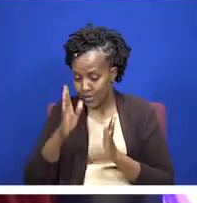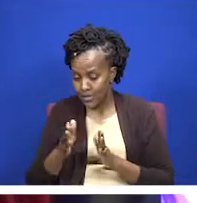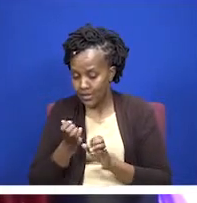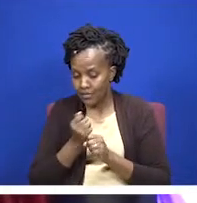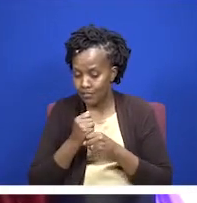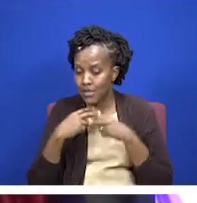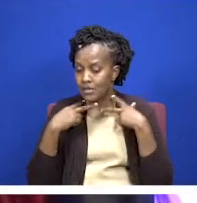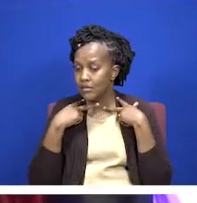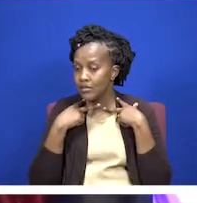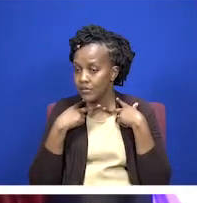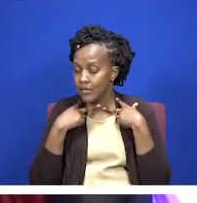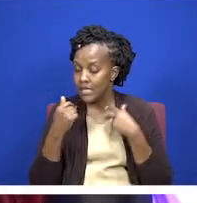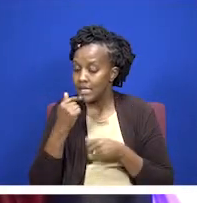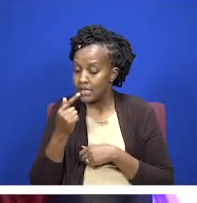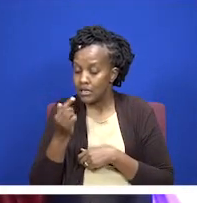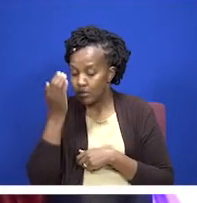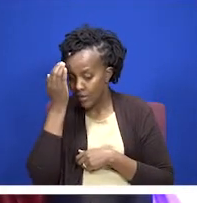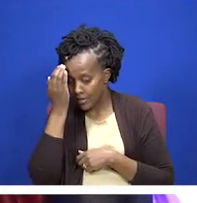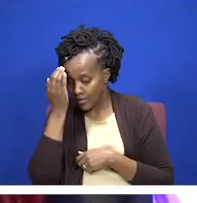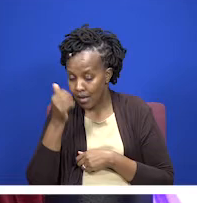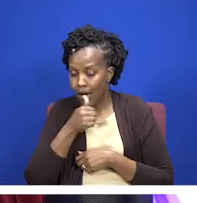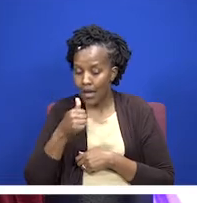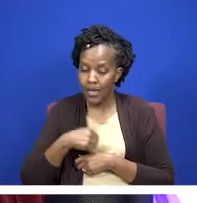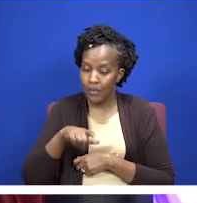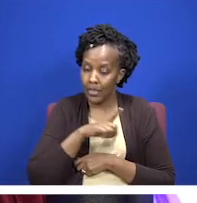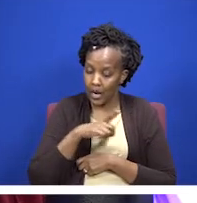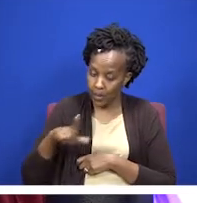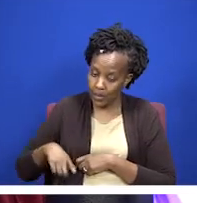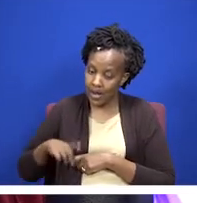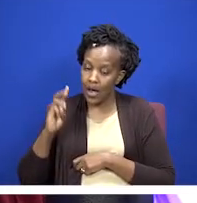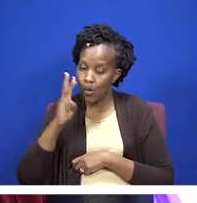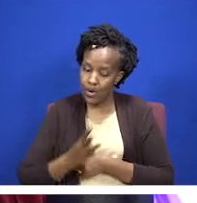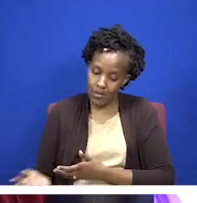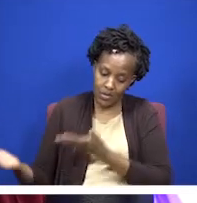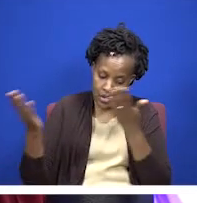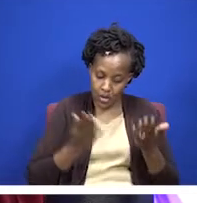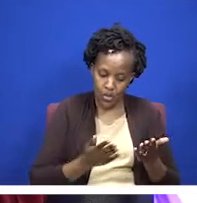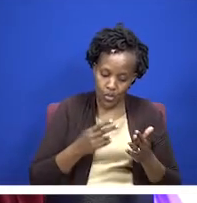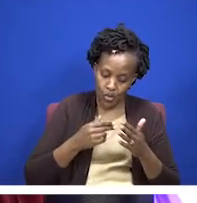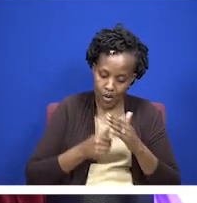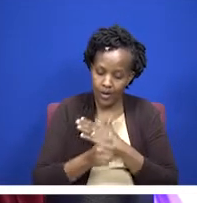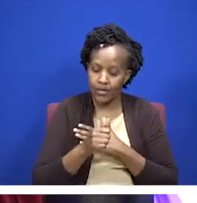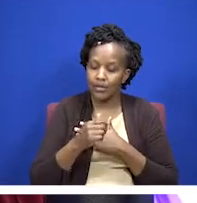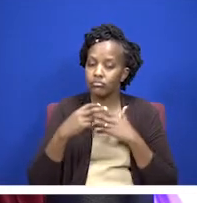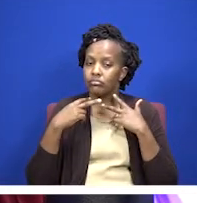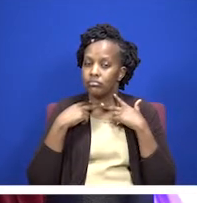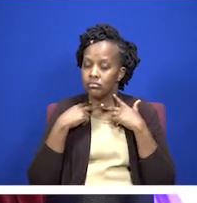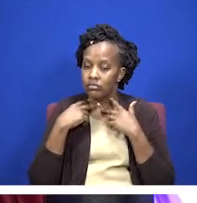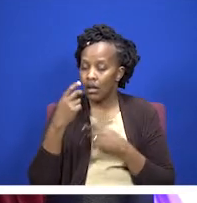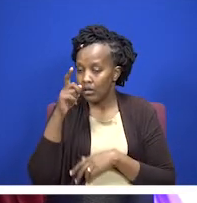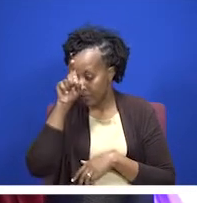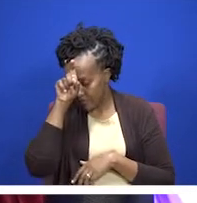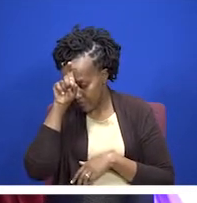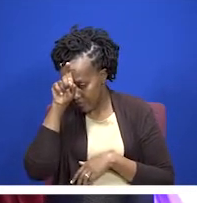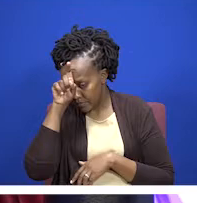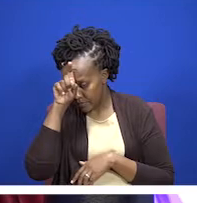covenant. Therefore, say to the Israelites, I am the Lord, and I will bring you out from under the yoke of the Egyptians. I will free you from